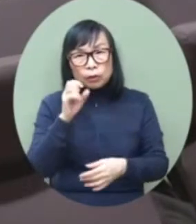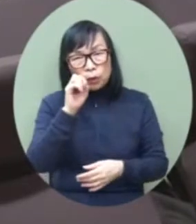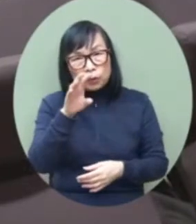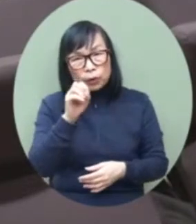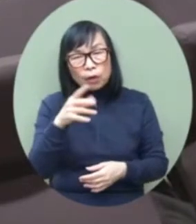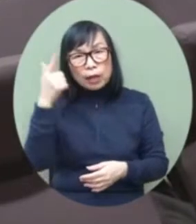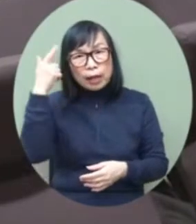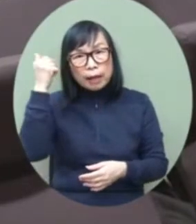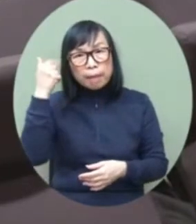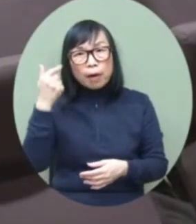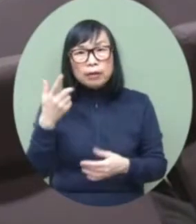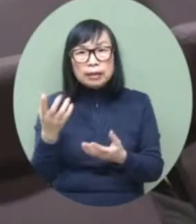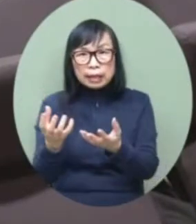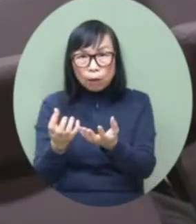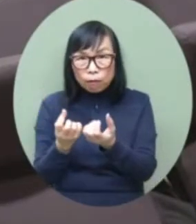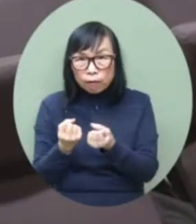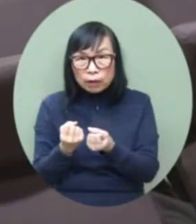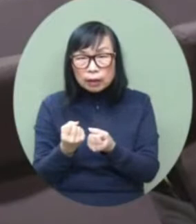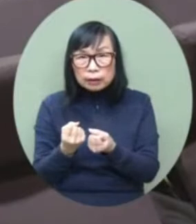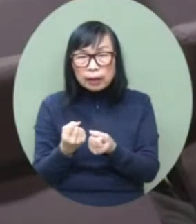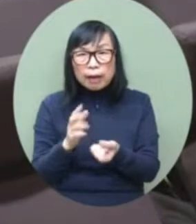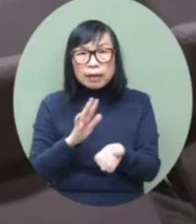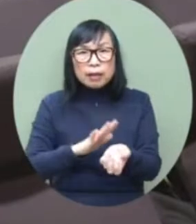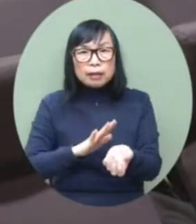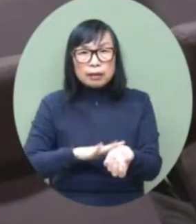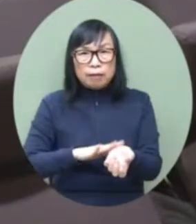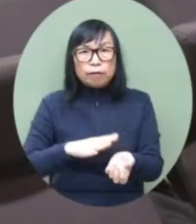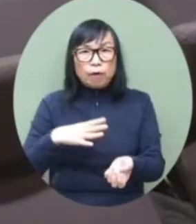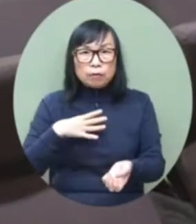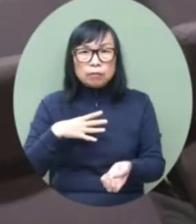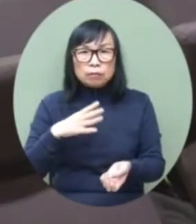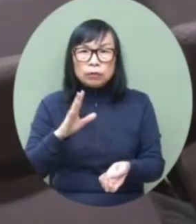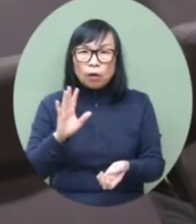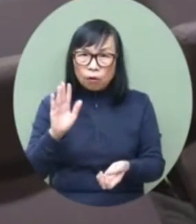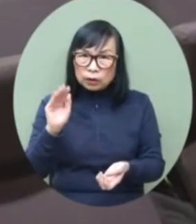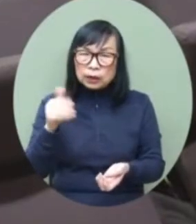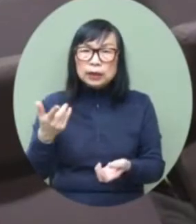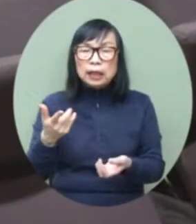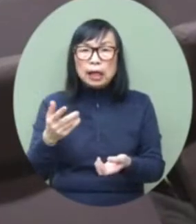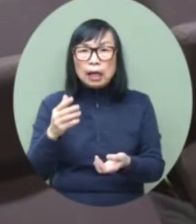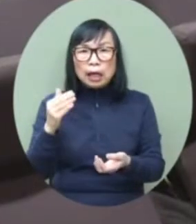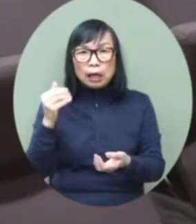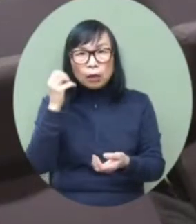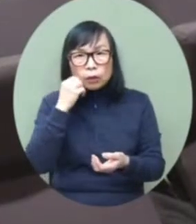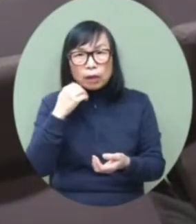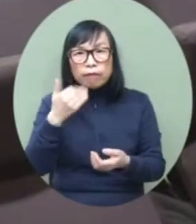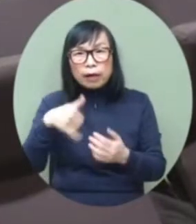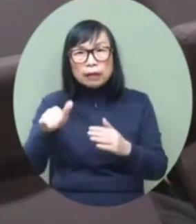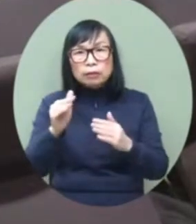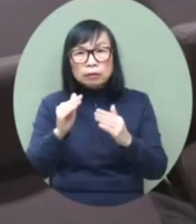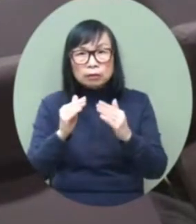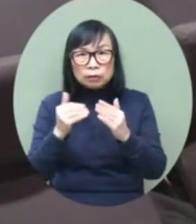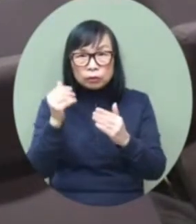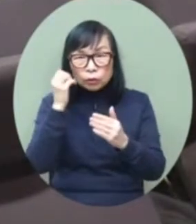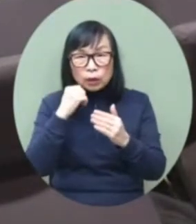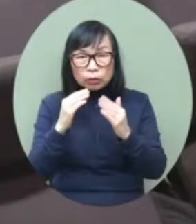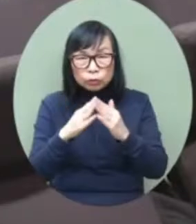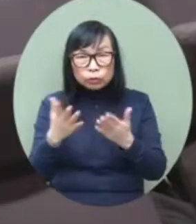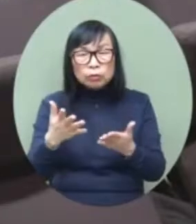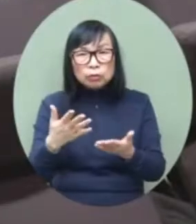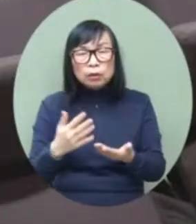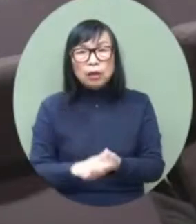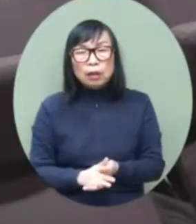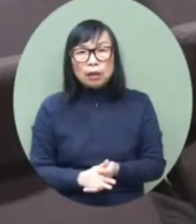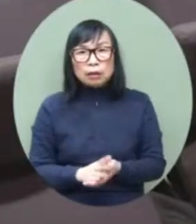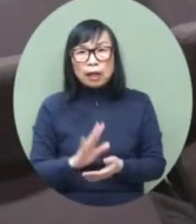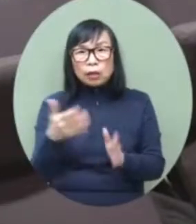care homes, you want them to cooperate, you want them to accept patients who